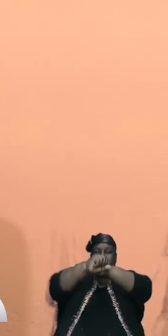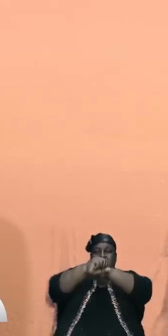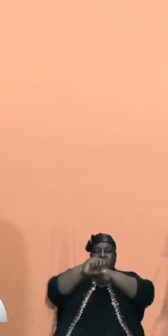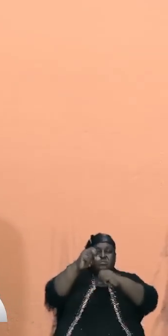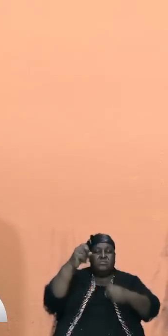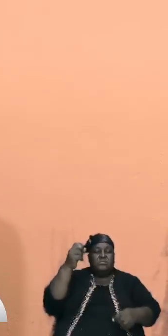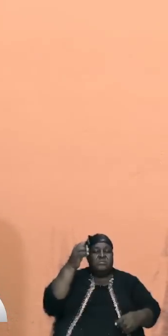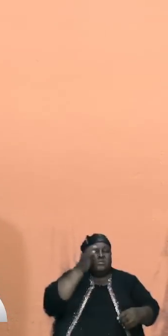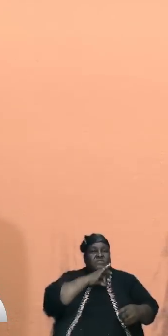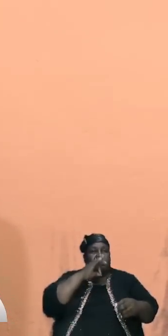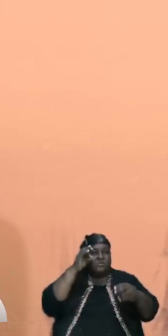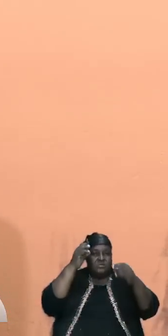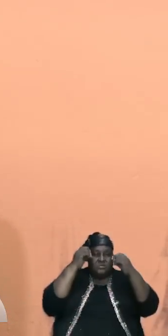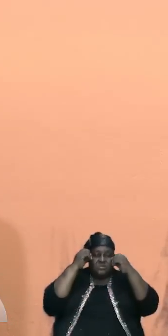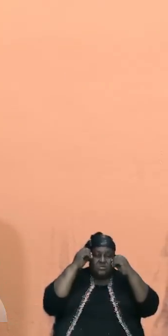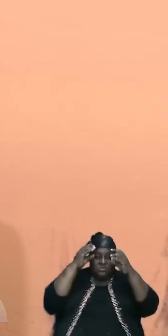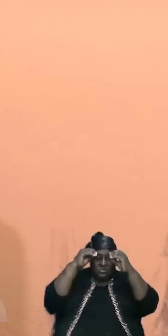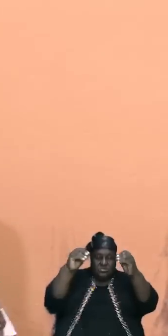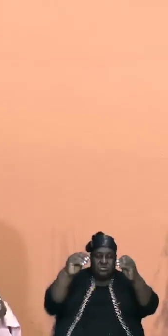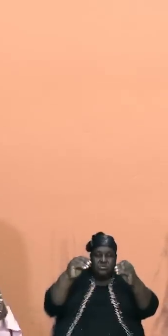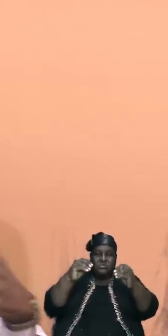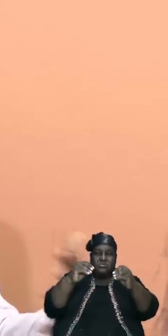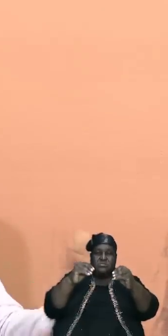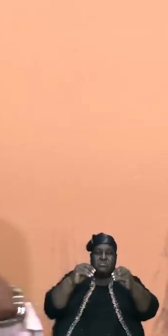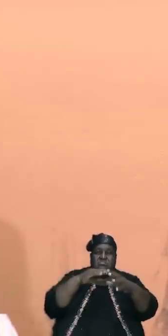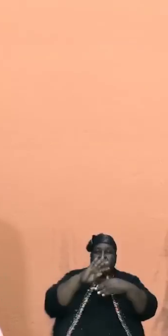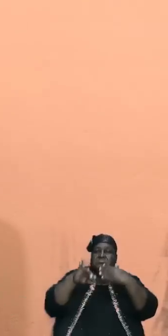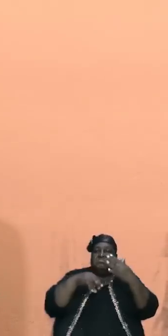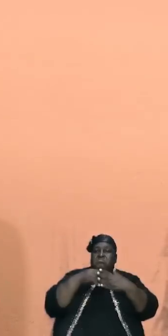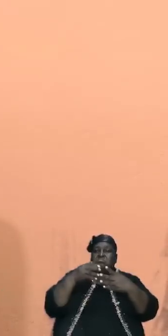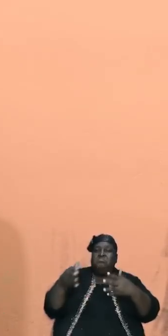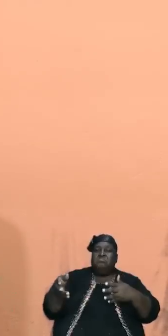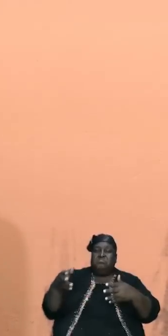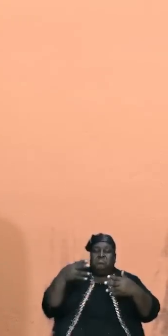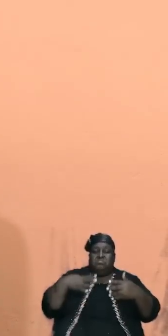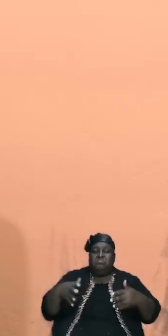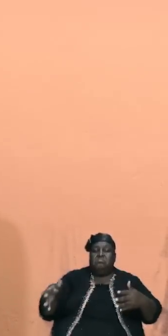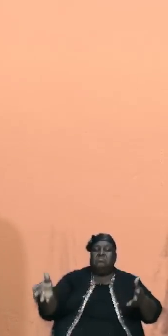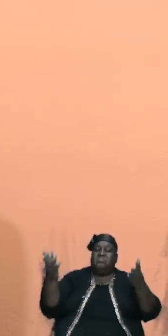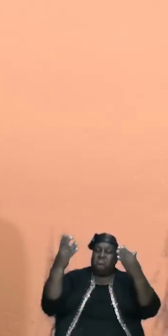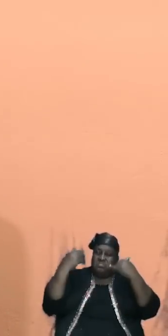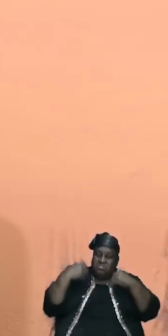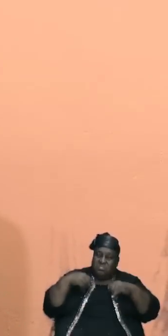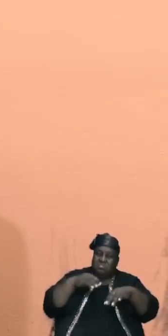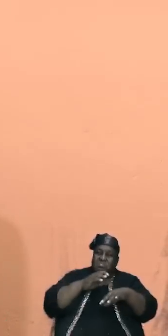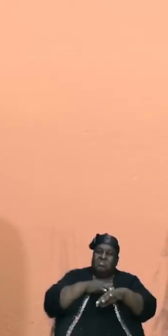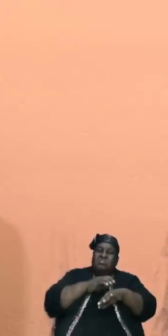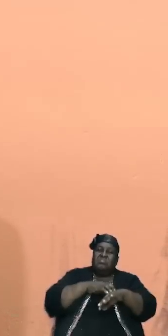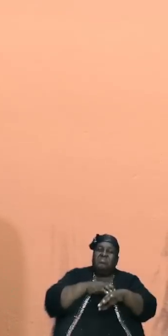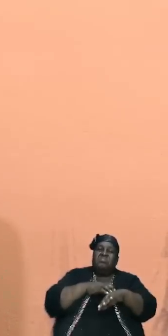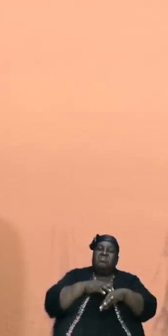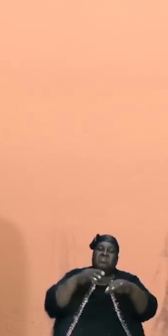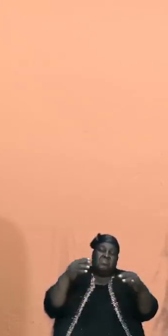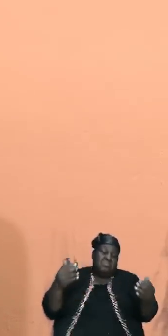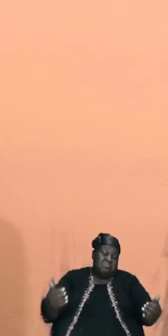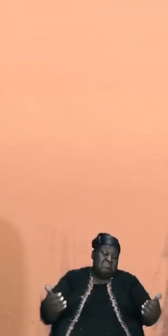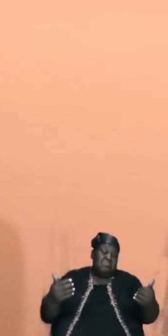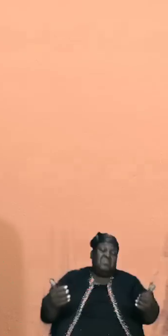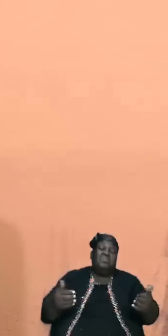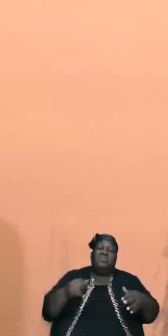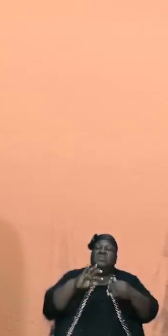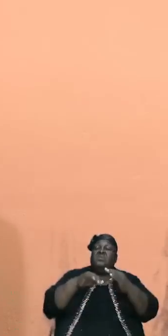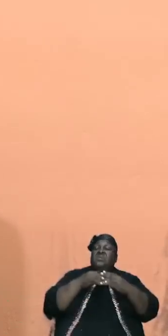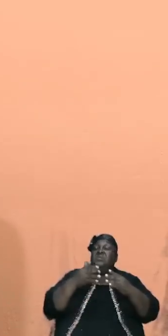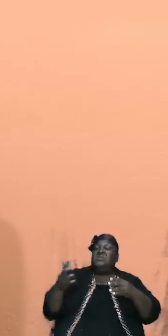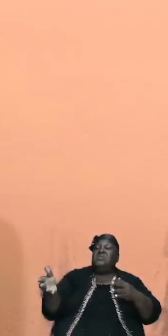faith. Amen. We need all of these things that are coming at us in this season, the postmodern, the relativism, all of these